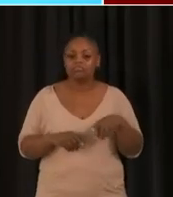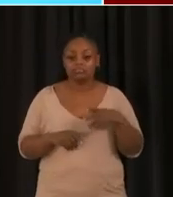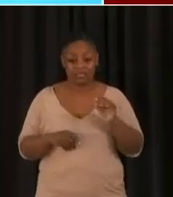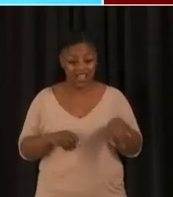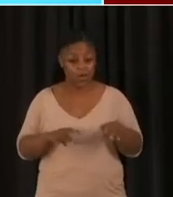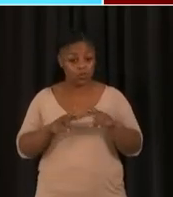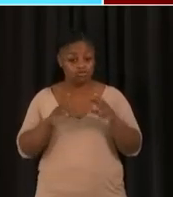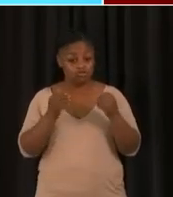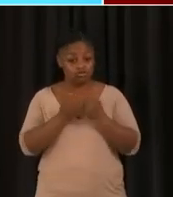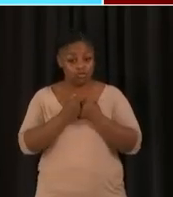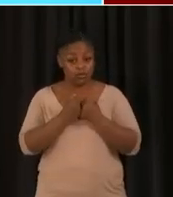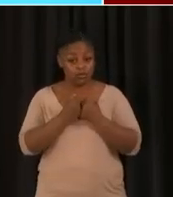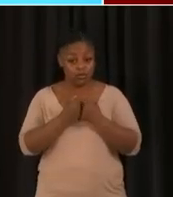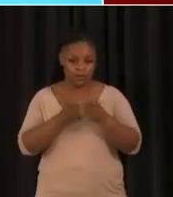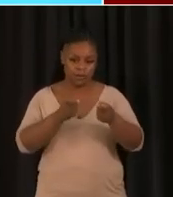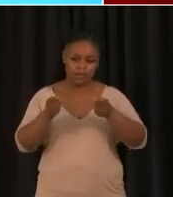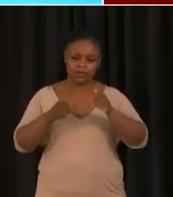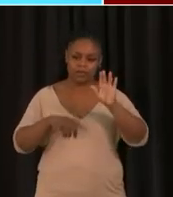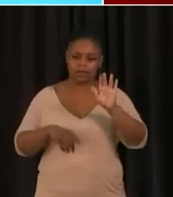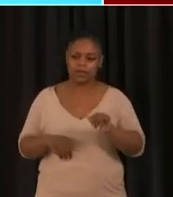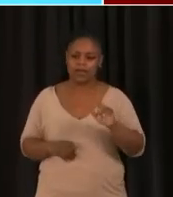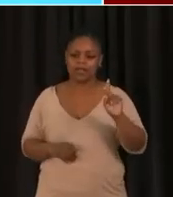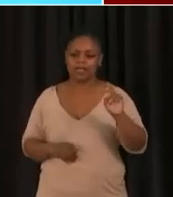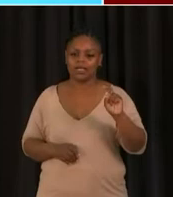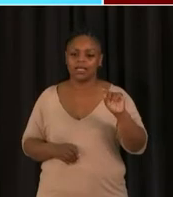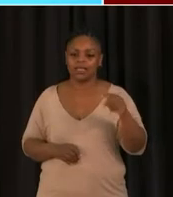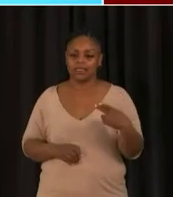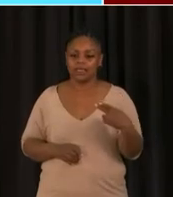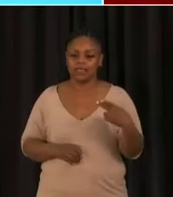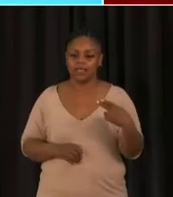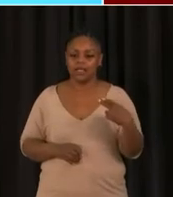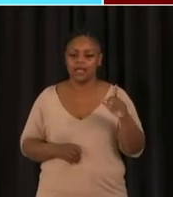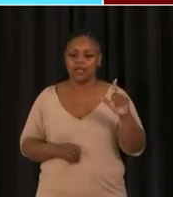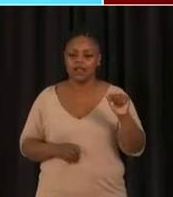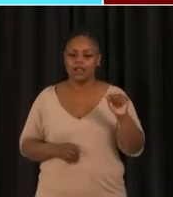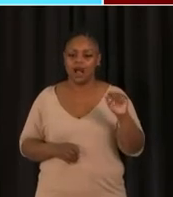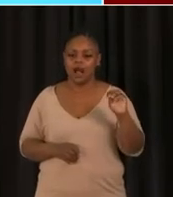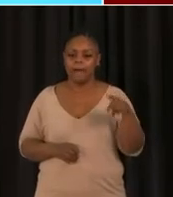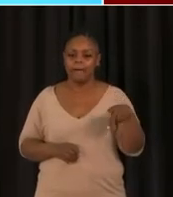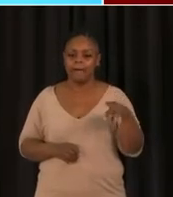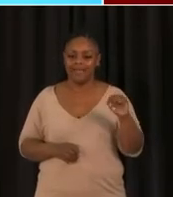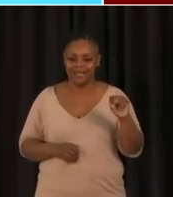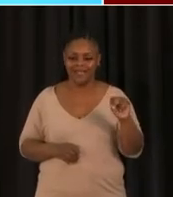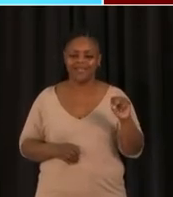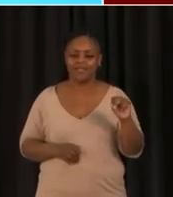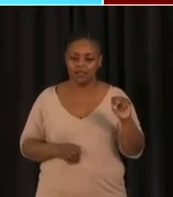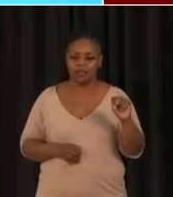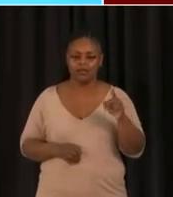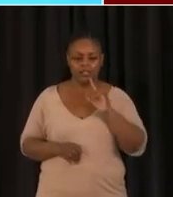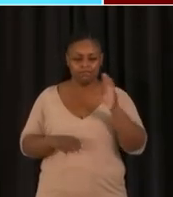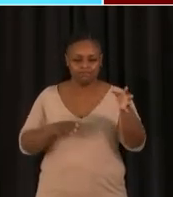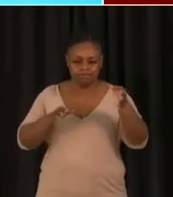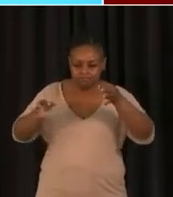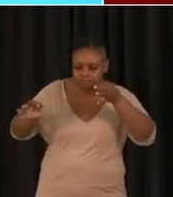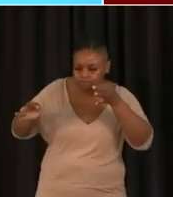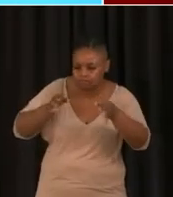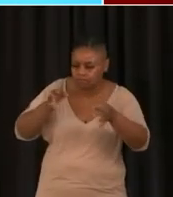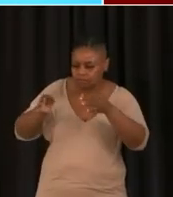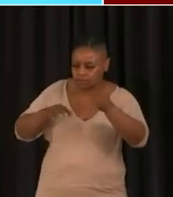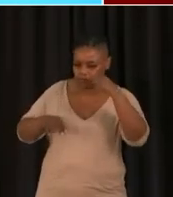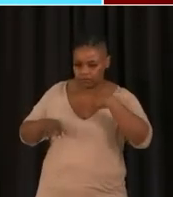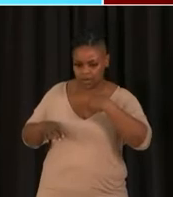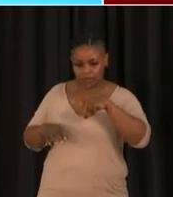updates regarding my application. In October 2019, I received my welcome letter and began my savings journey.